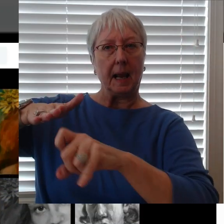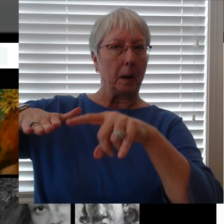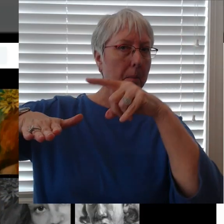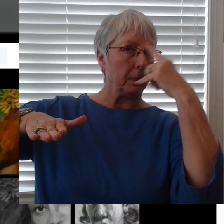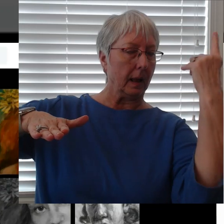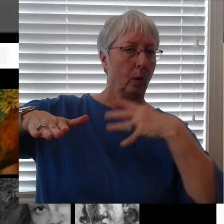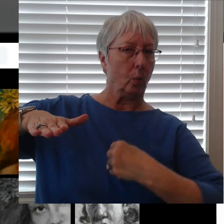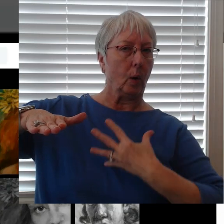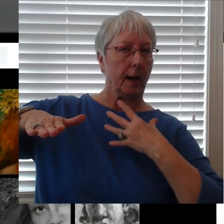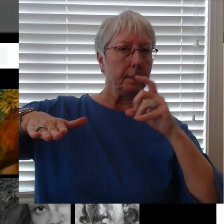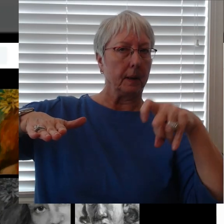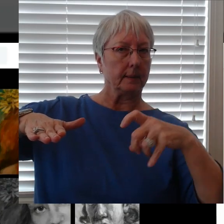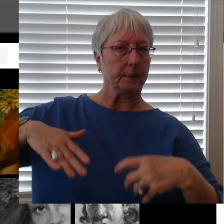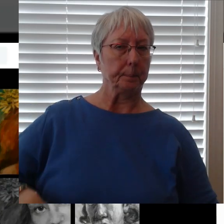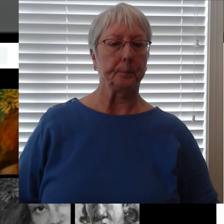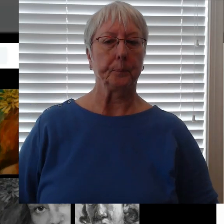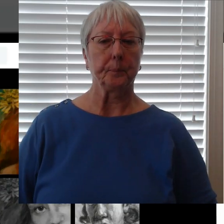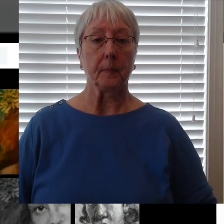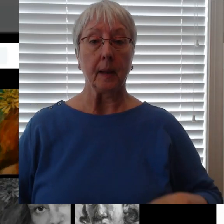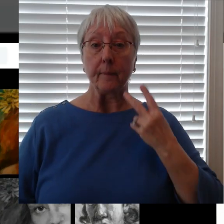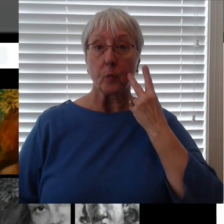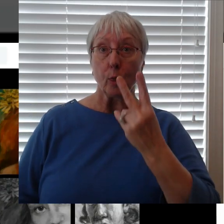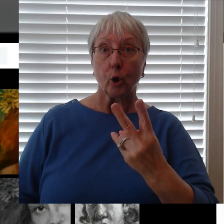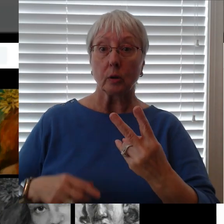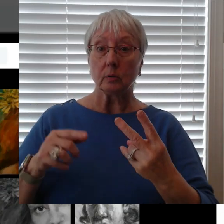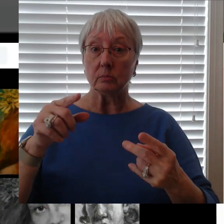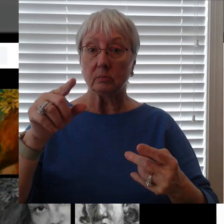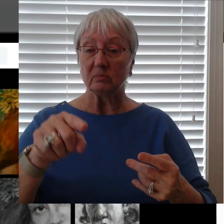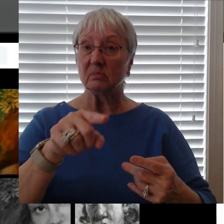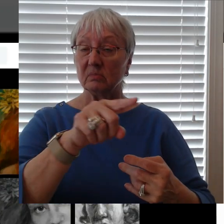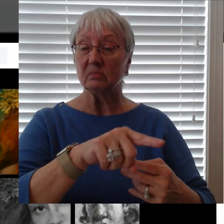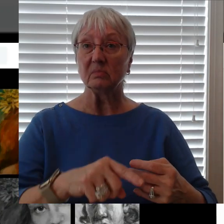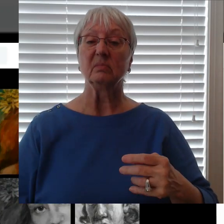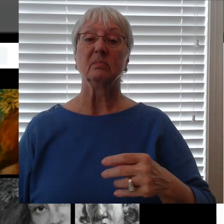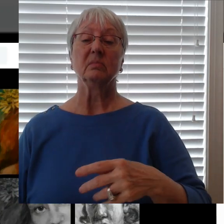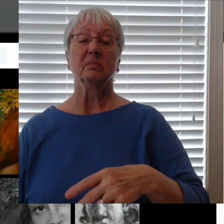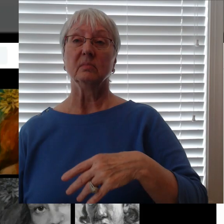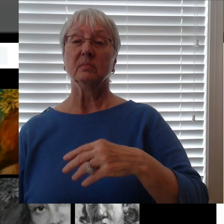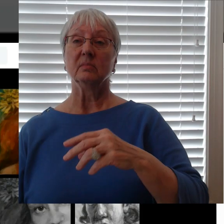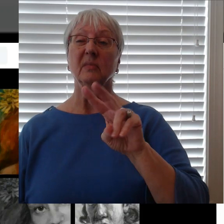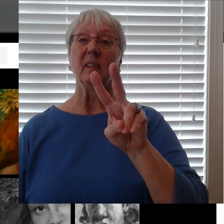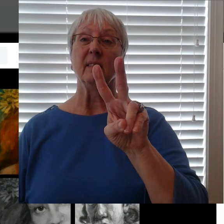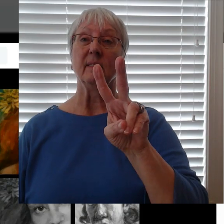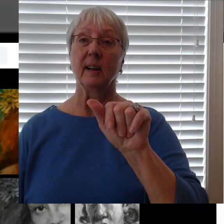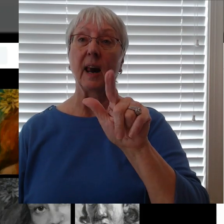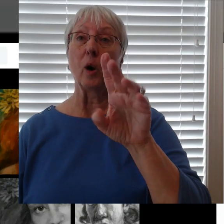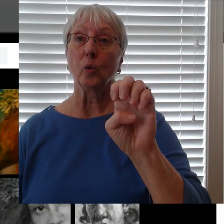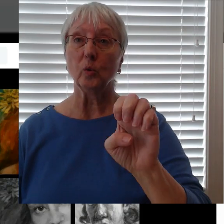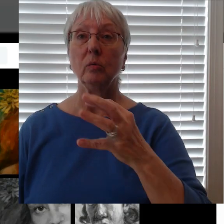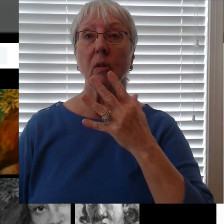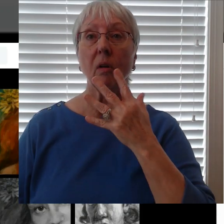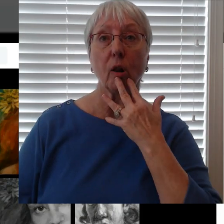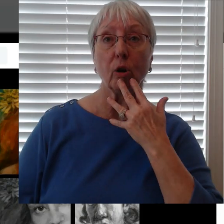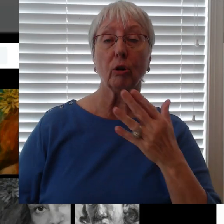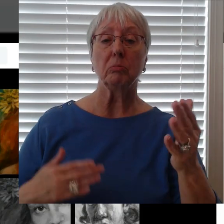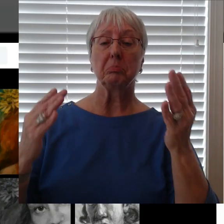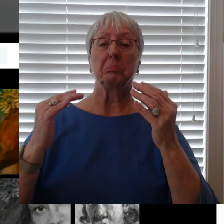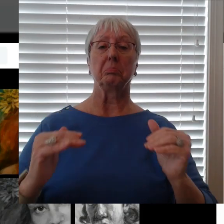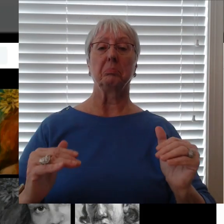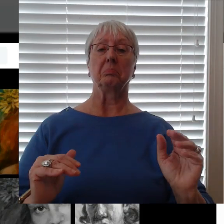If we look at these paintings in value next to the color version, we can see that they all still hold up